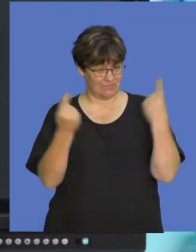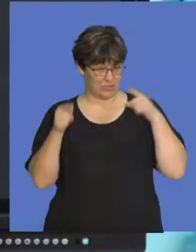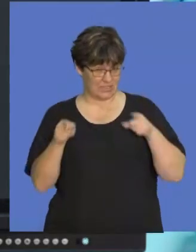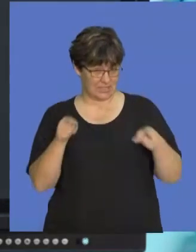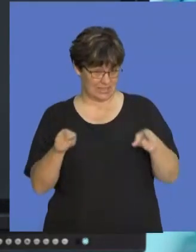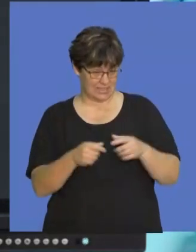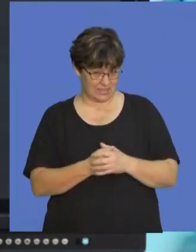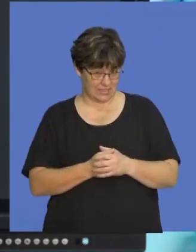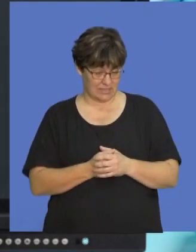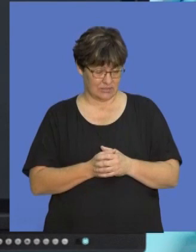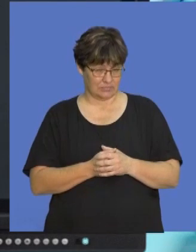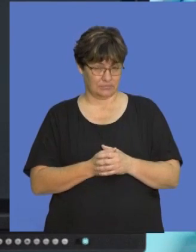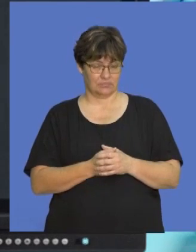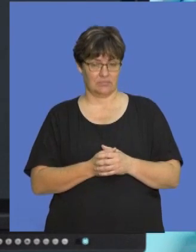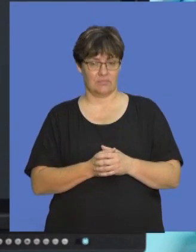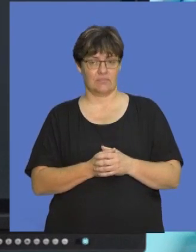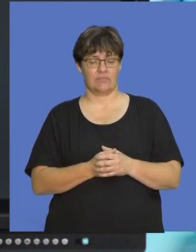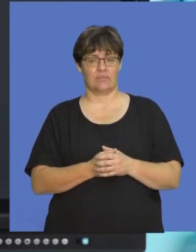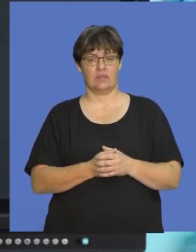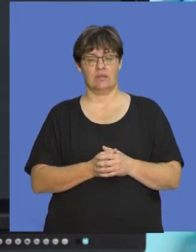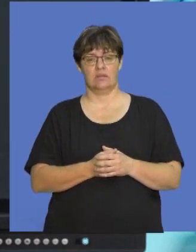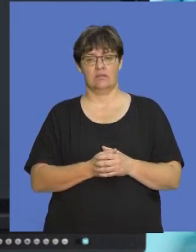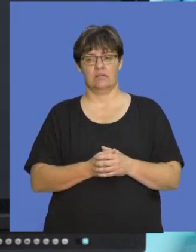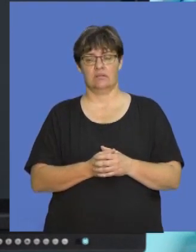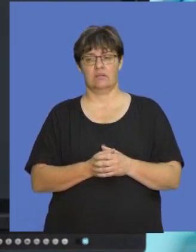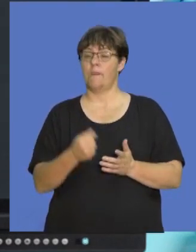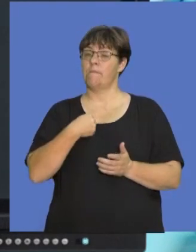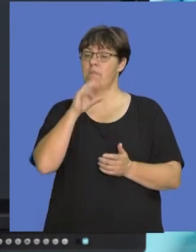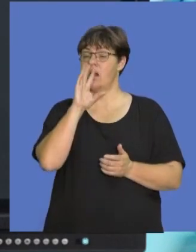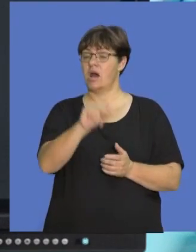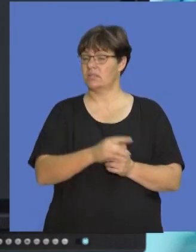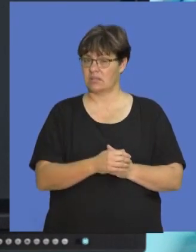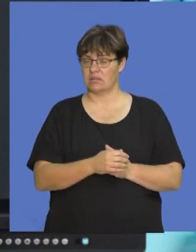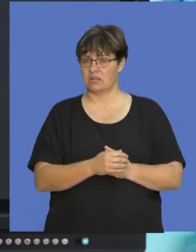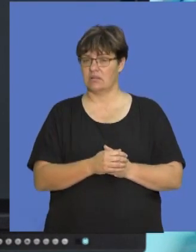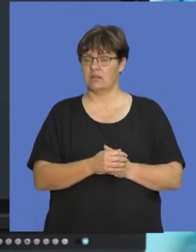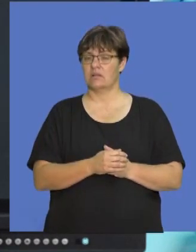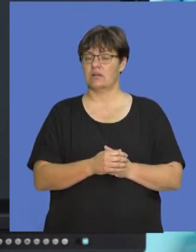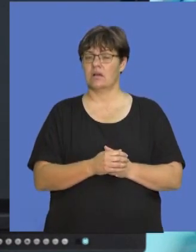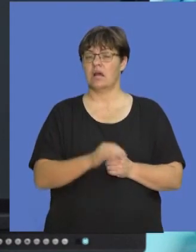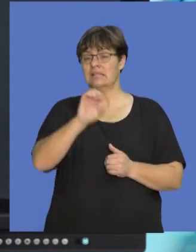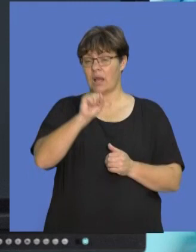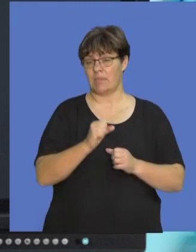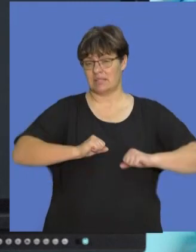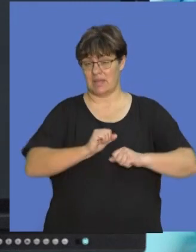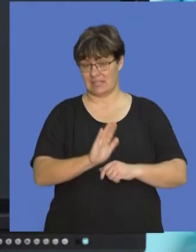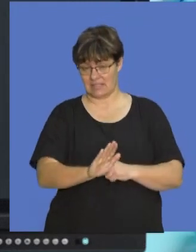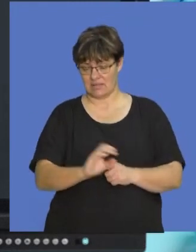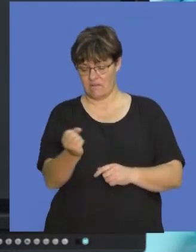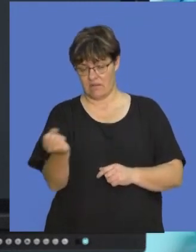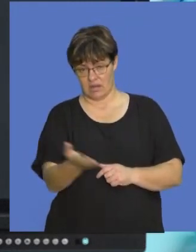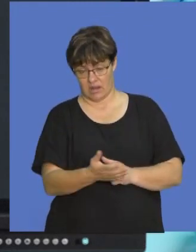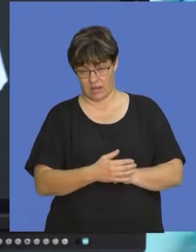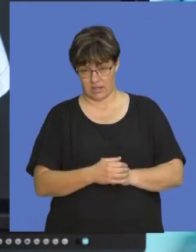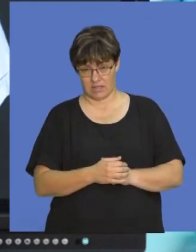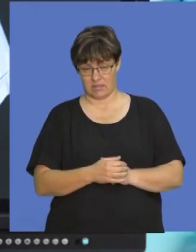very clear about the difference between those. But I had asked, what is the sample space for the rolling of a